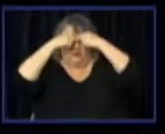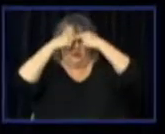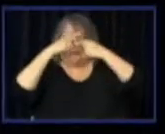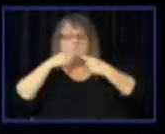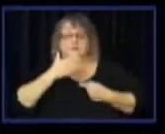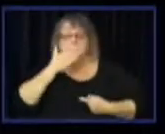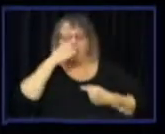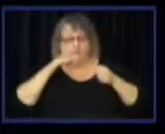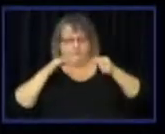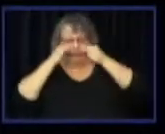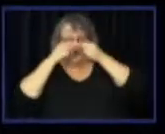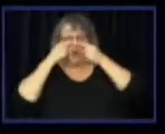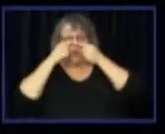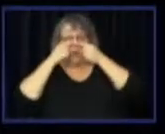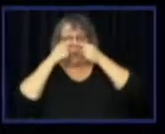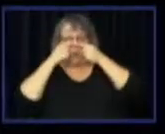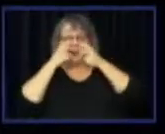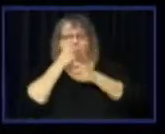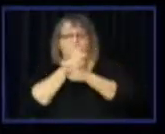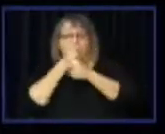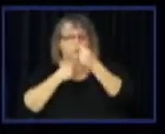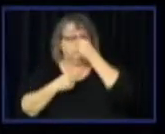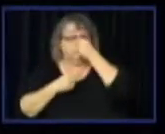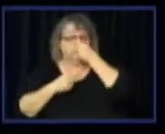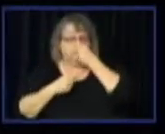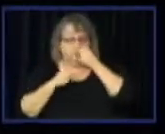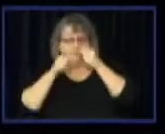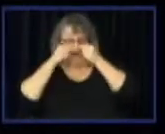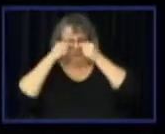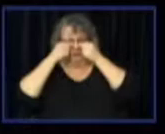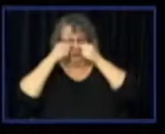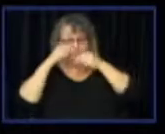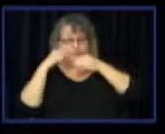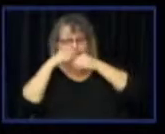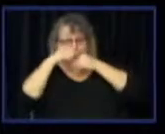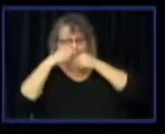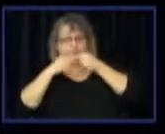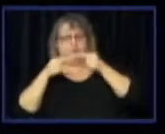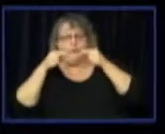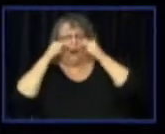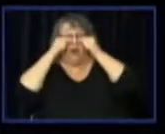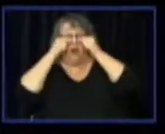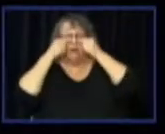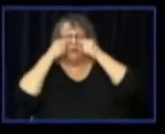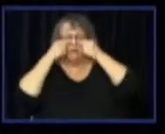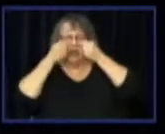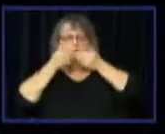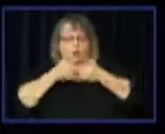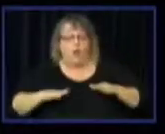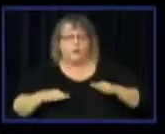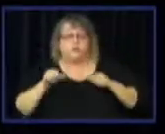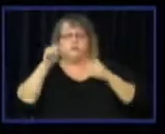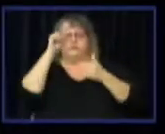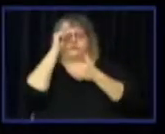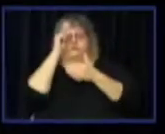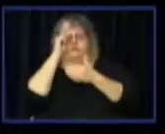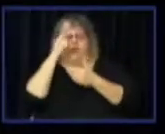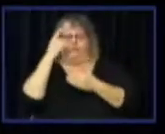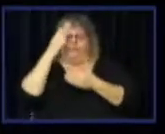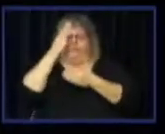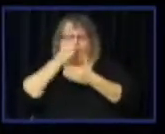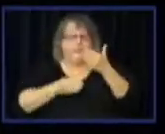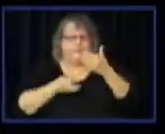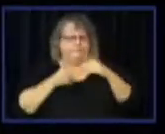a bony plate where there's these little holes for the nerves to come through, and it's real easy to slice and injure